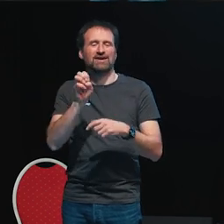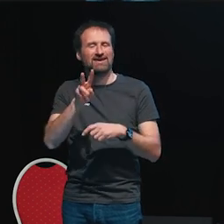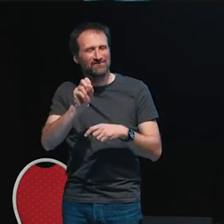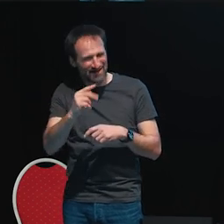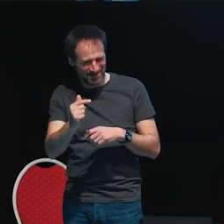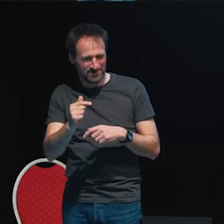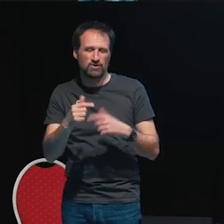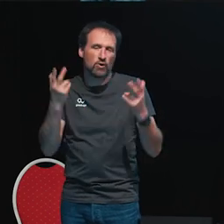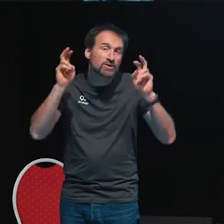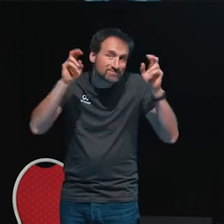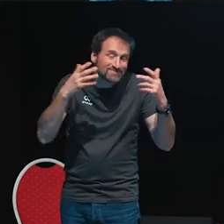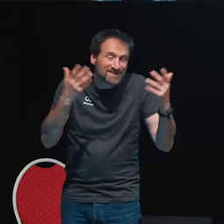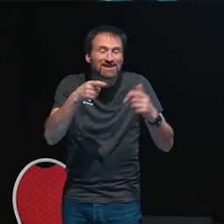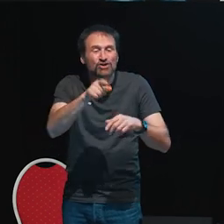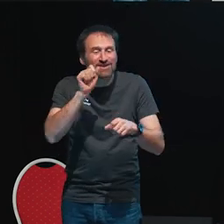into.